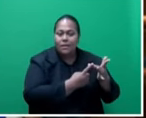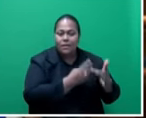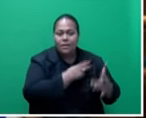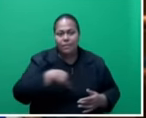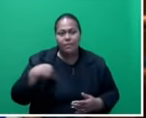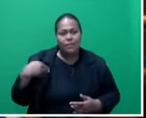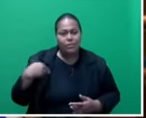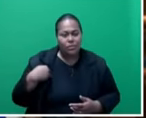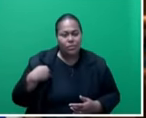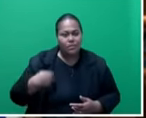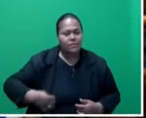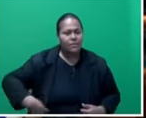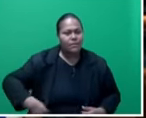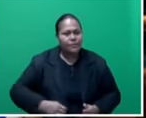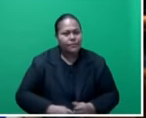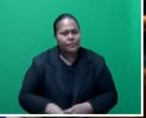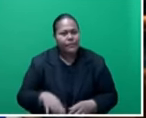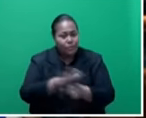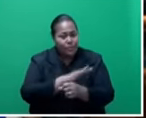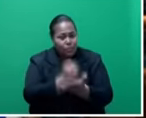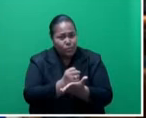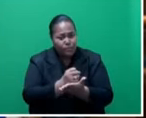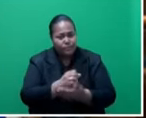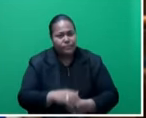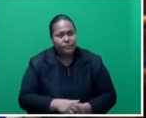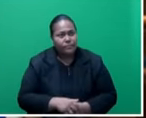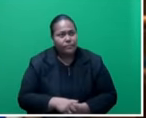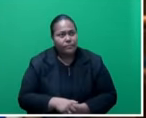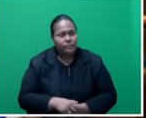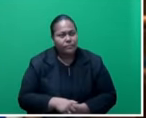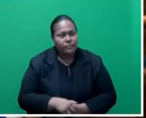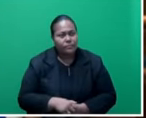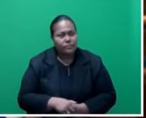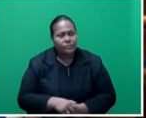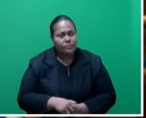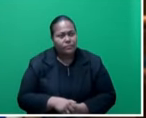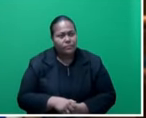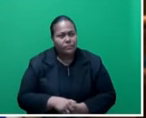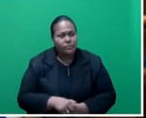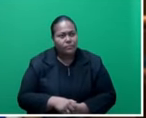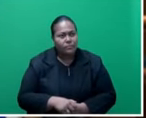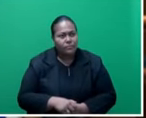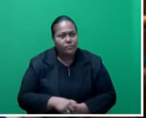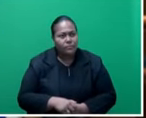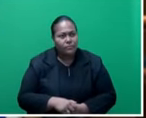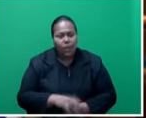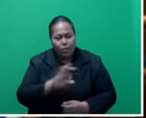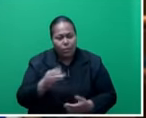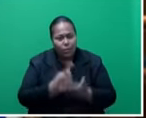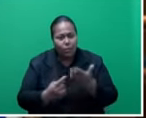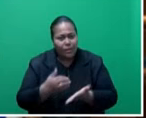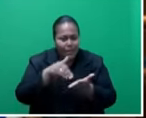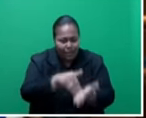ministries, were working very hard in terms of ensuring that not only we secure these households who were affected by the cyclone with regard to